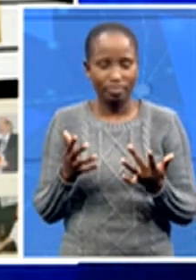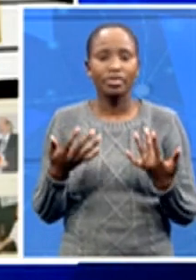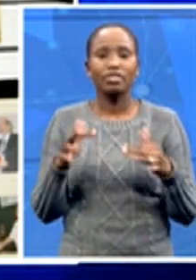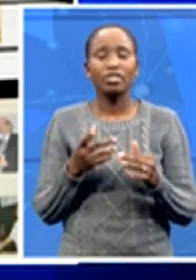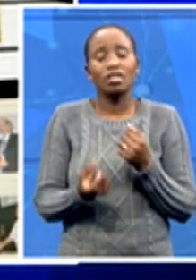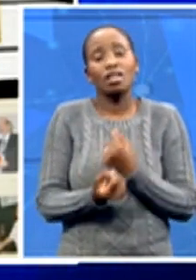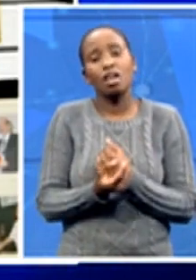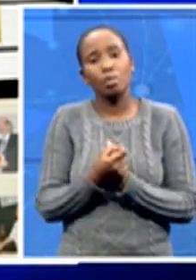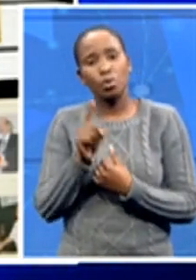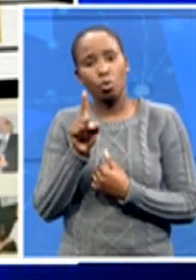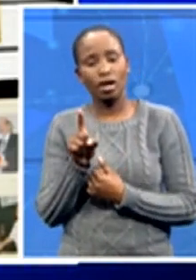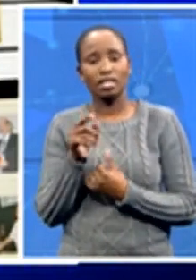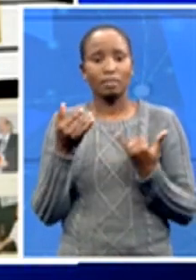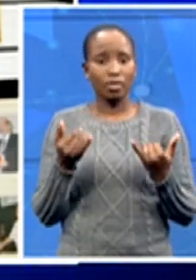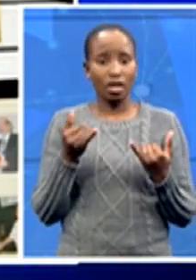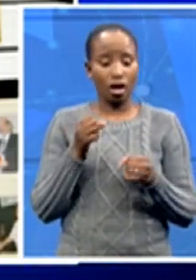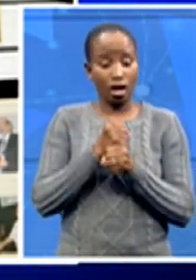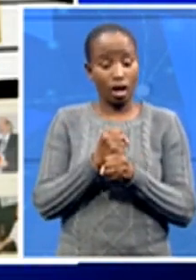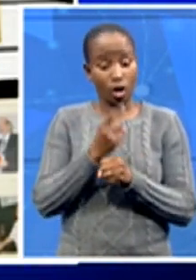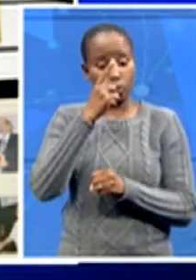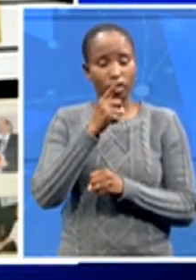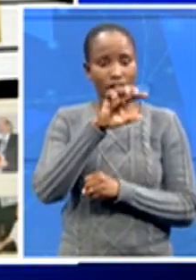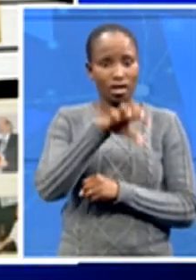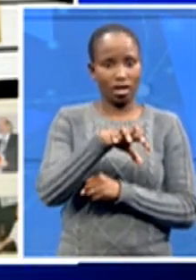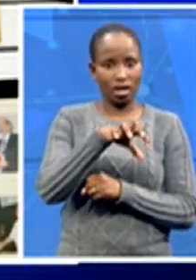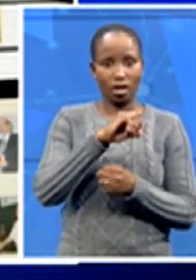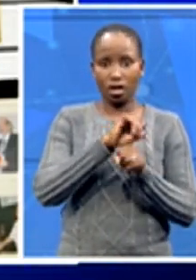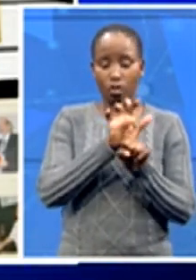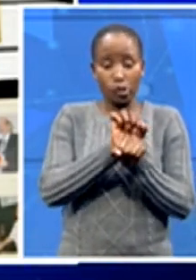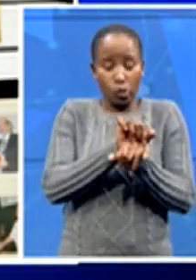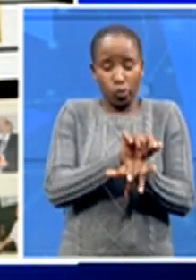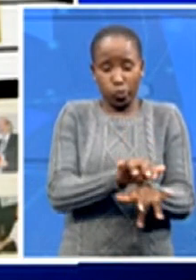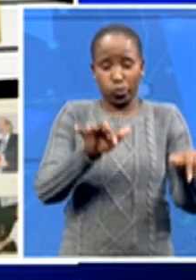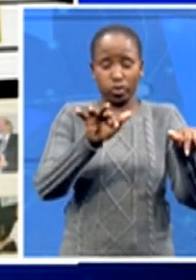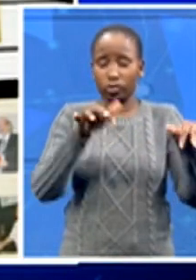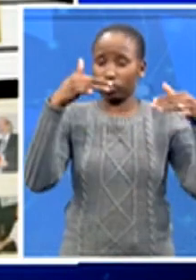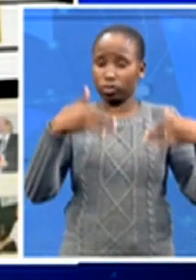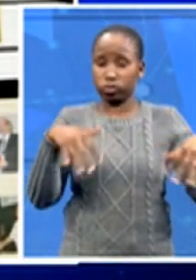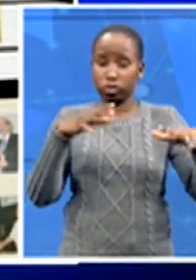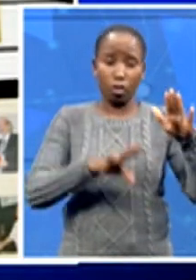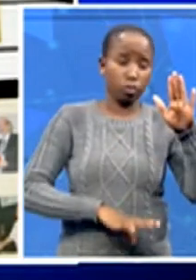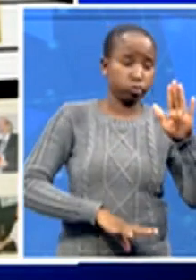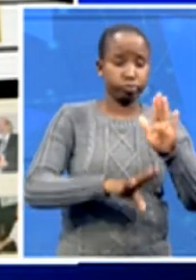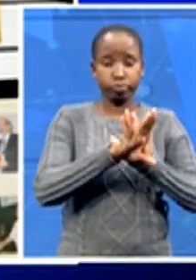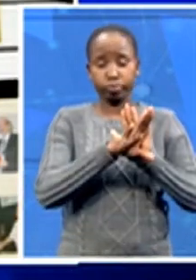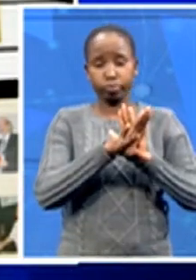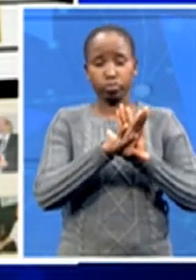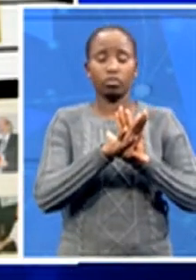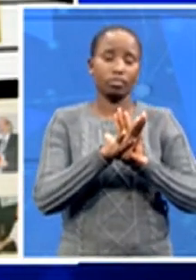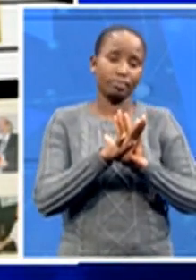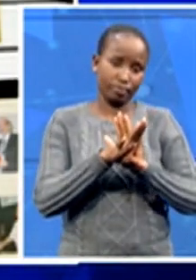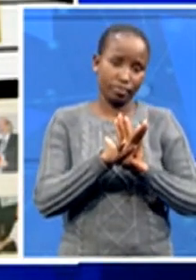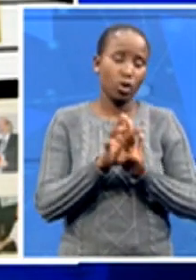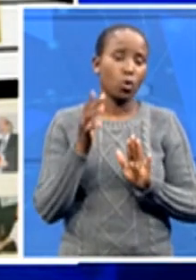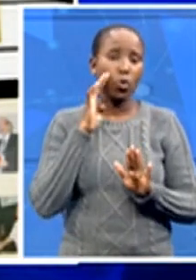Gauteng ran quite far in advance of where the epidemic was in the coastal provinces. So the